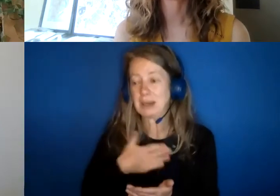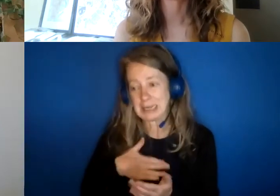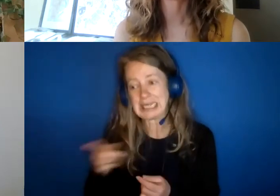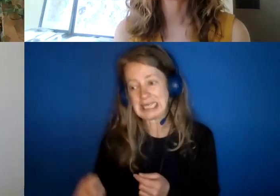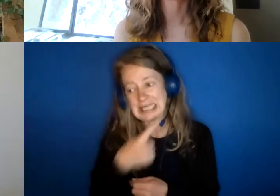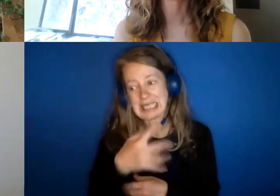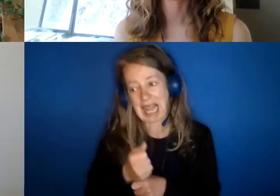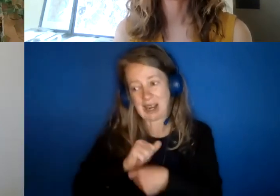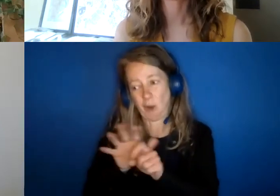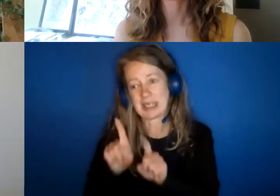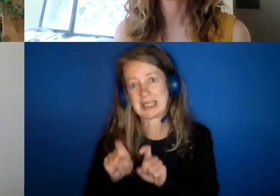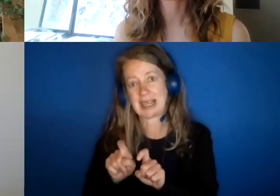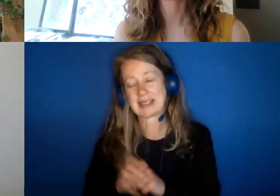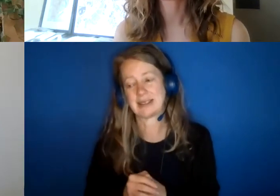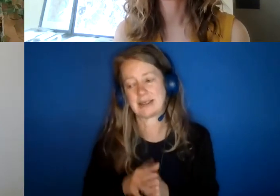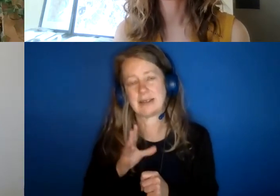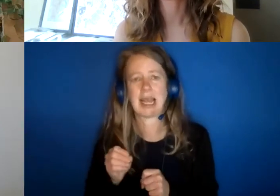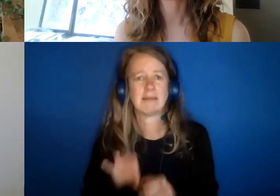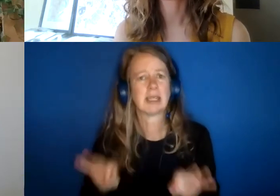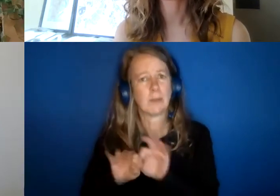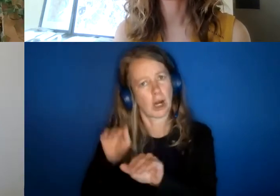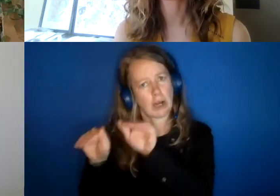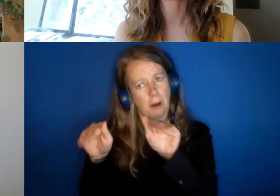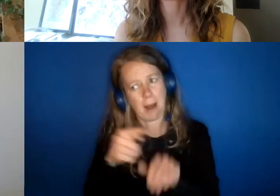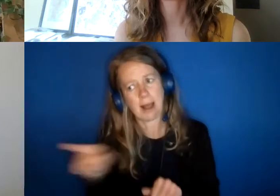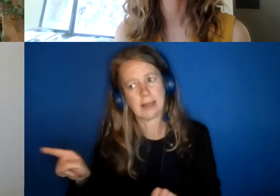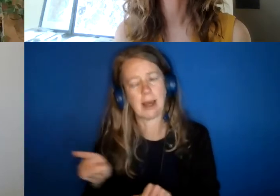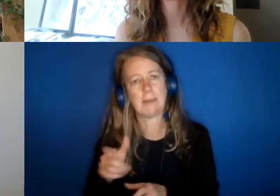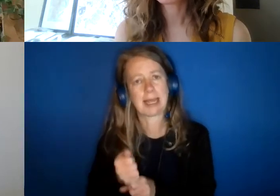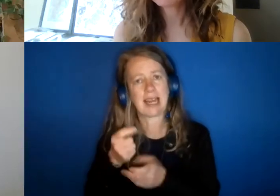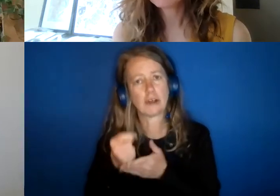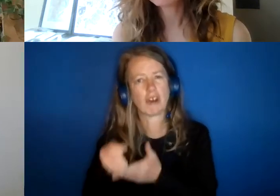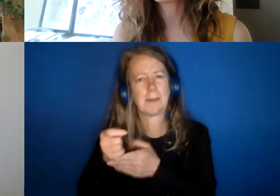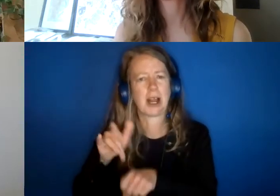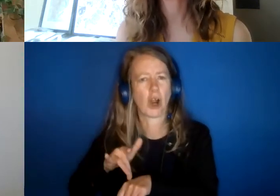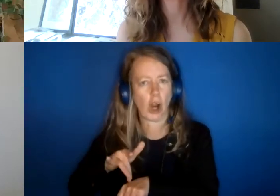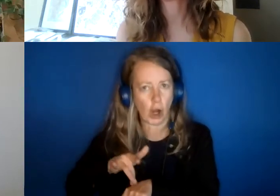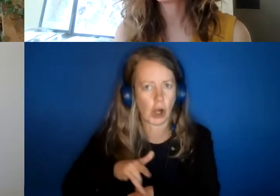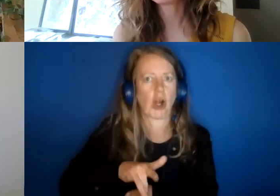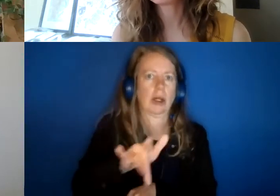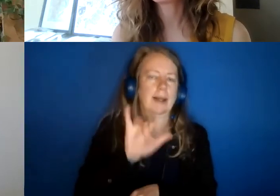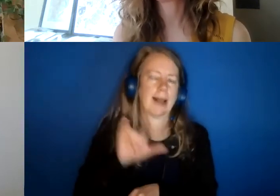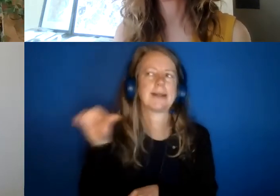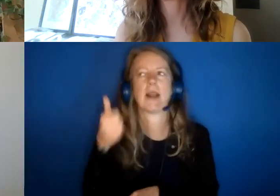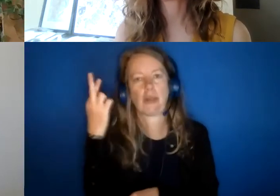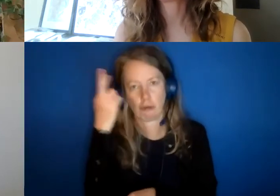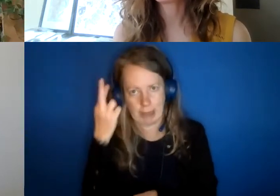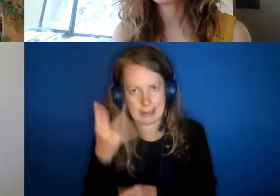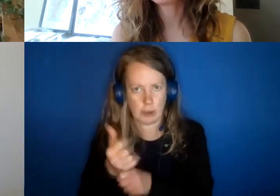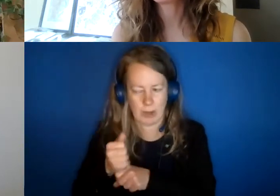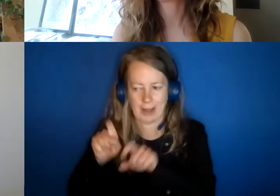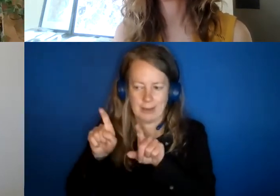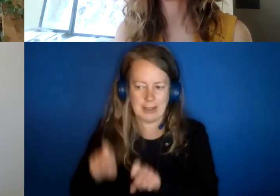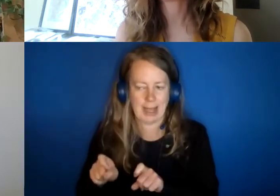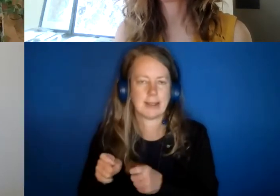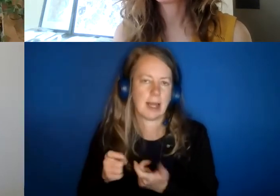tested, and remind them that treatment has to be early. So that's another reason to get tested besides, preventing the